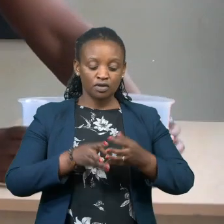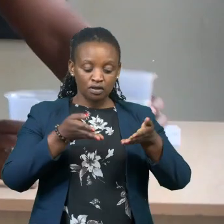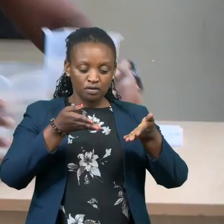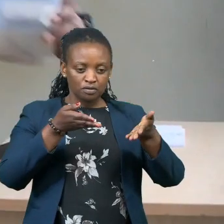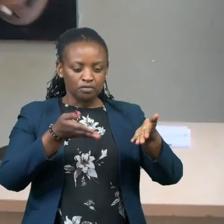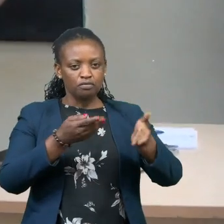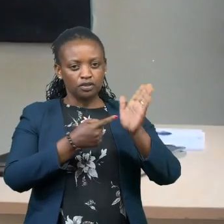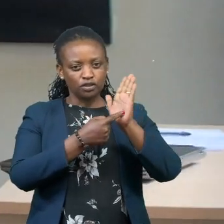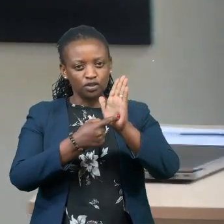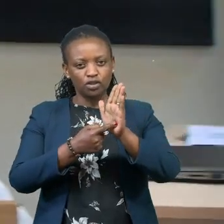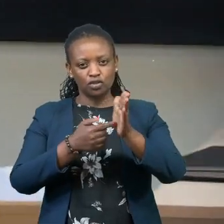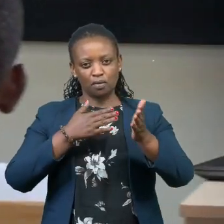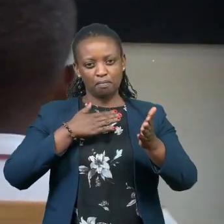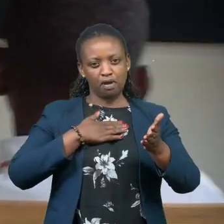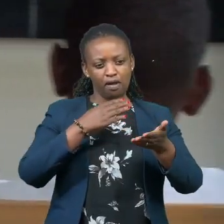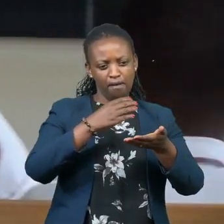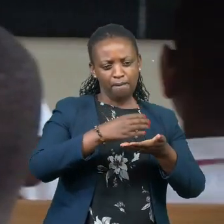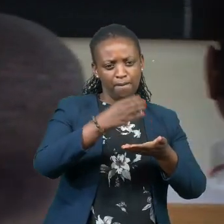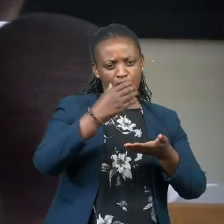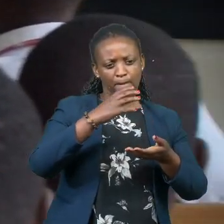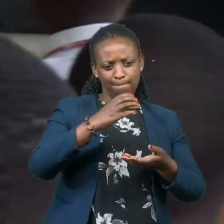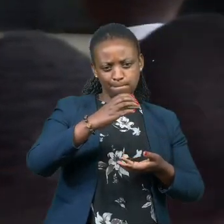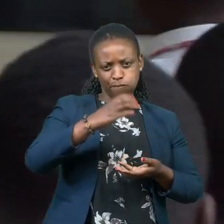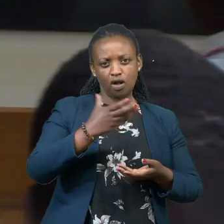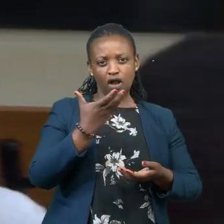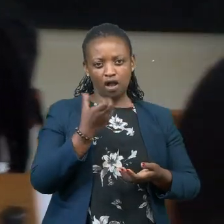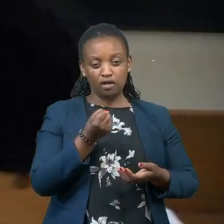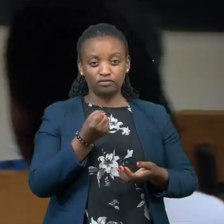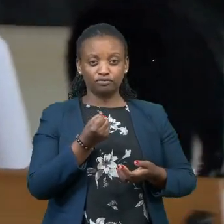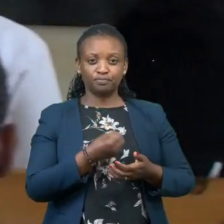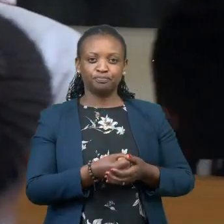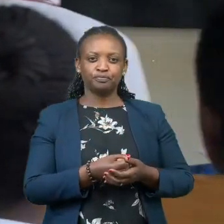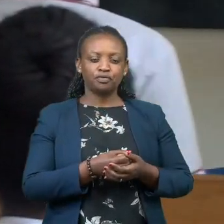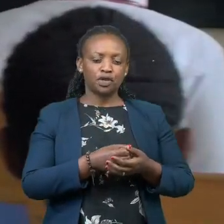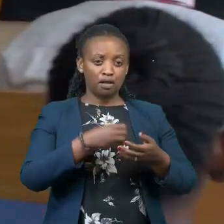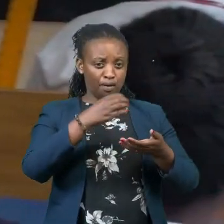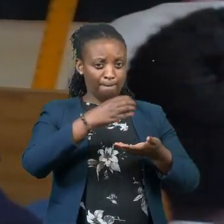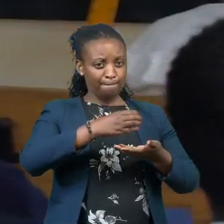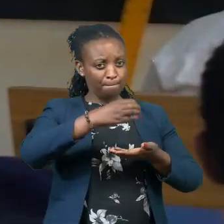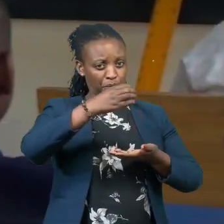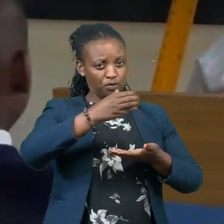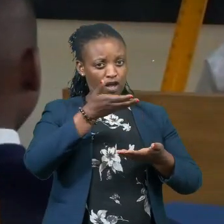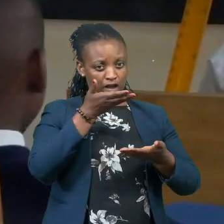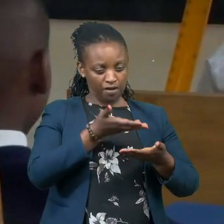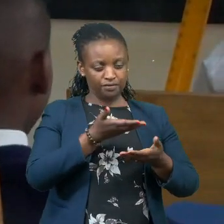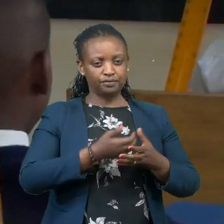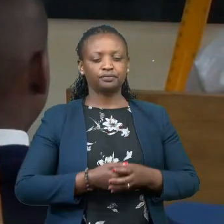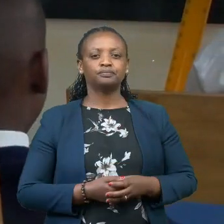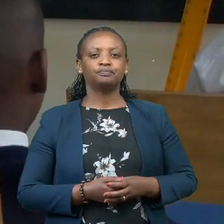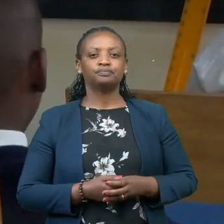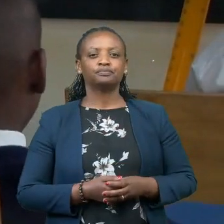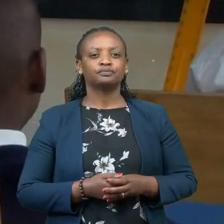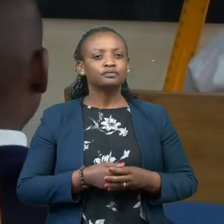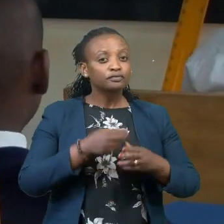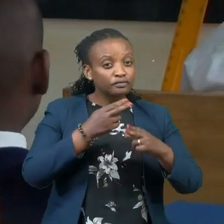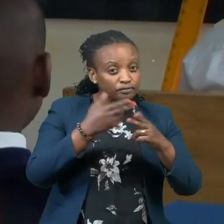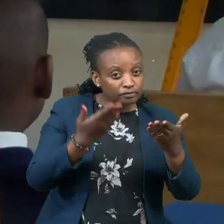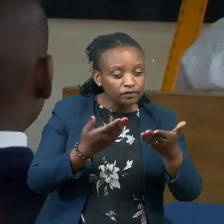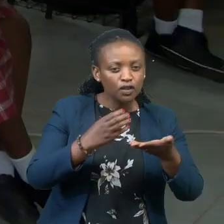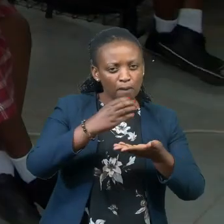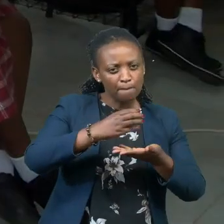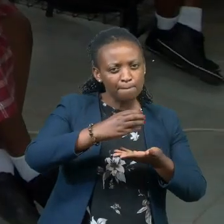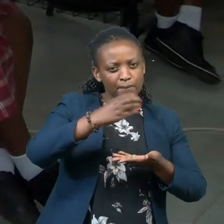I'm here to present to you my bottles, my beakers. They are called beakers. They are called beakers. They are